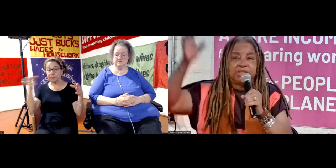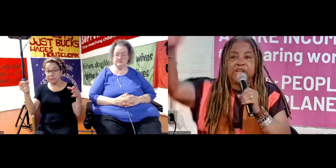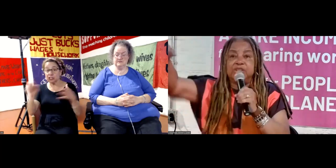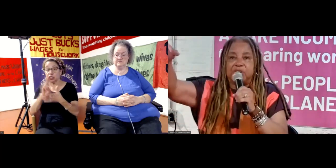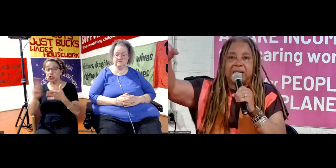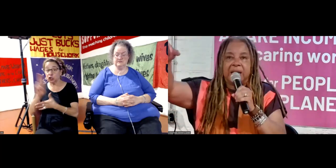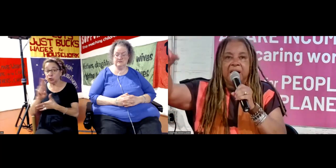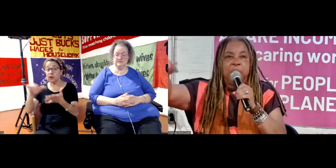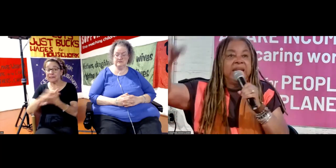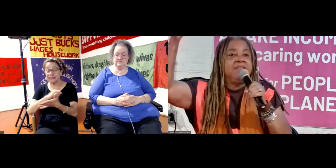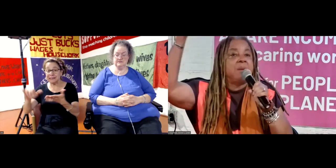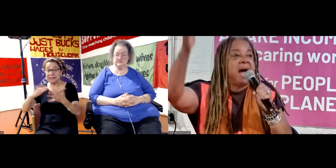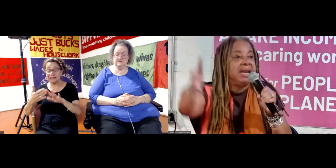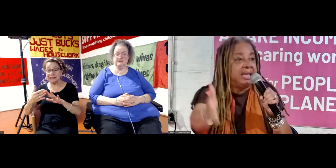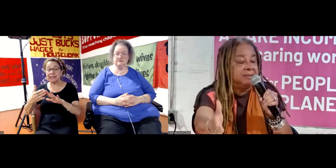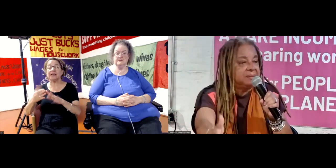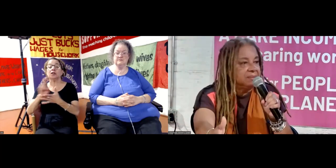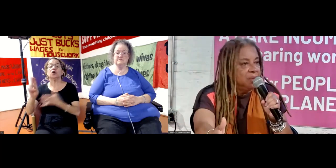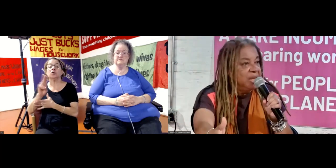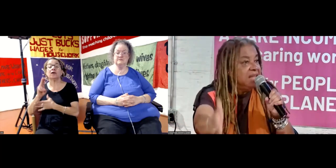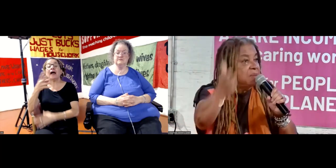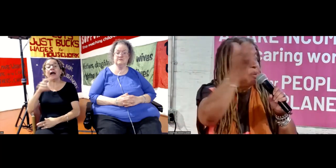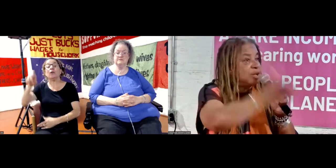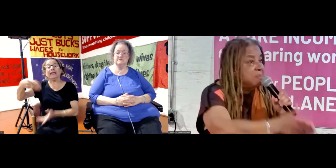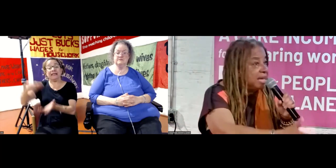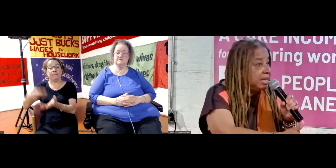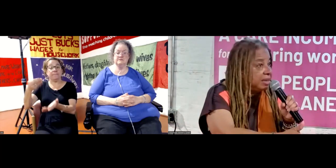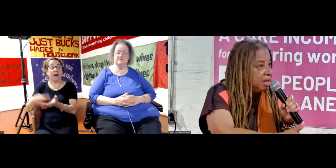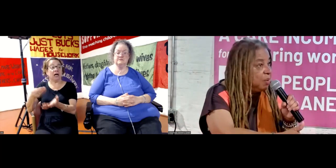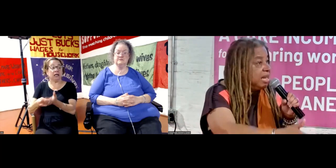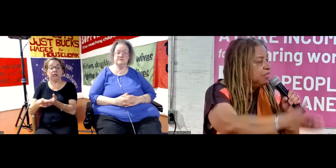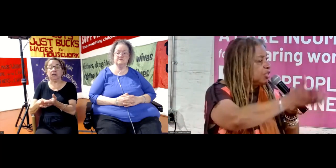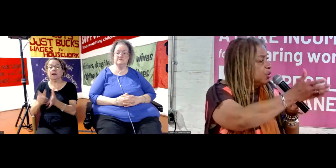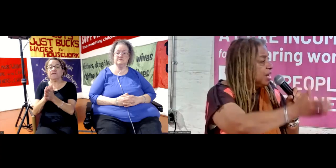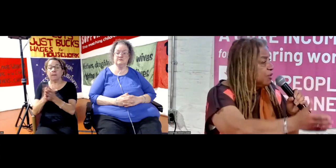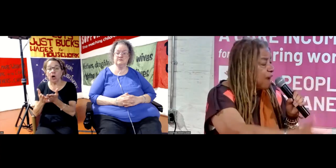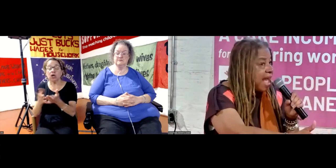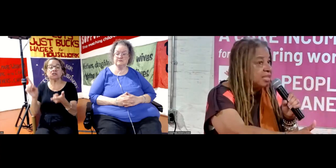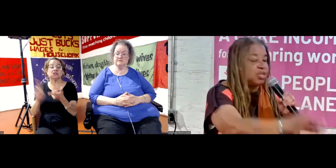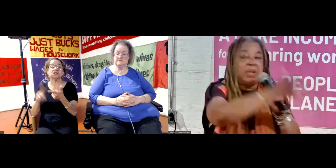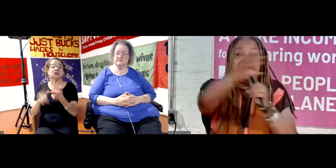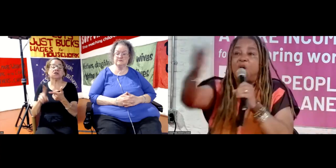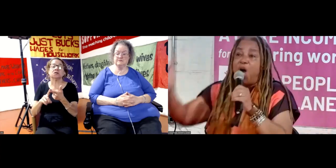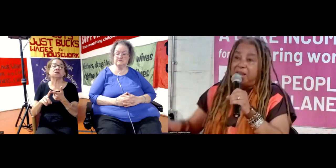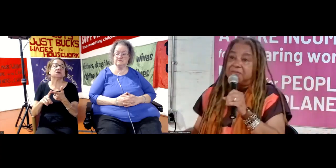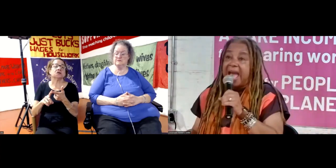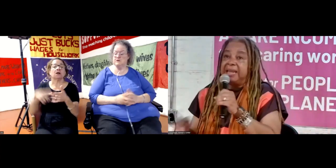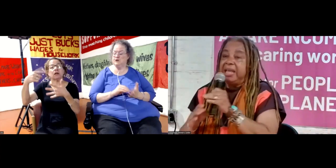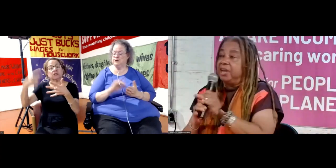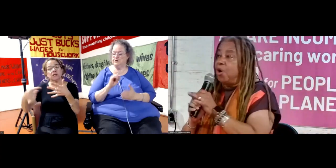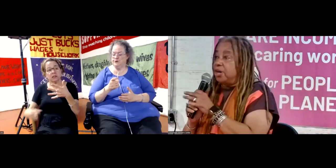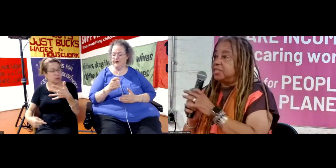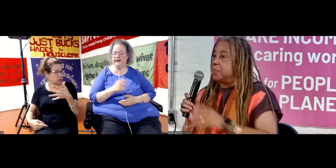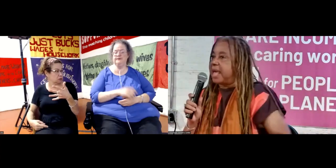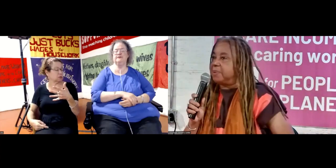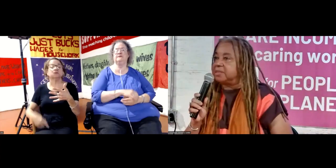our children, we need the money. We need the book money. We need the student grants. We need all of that